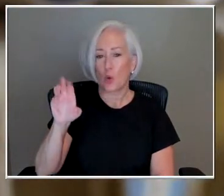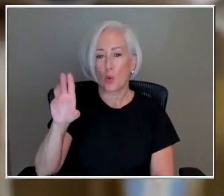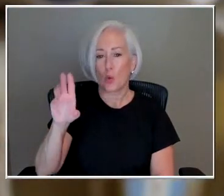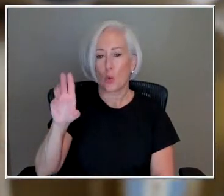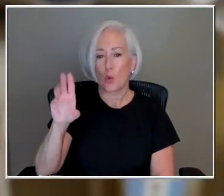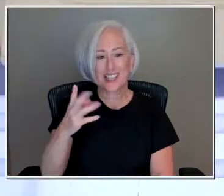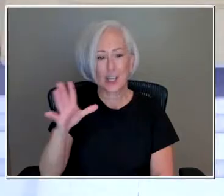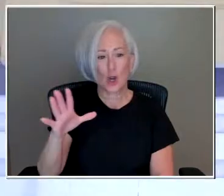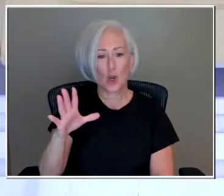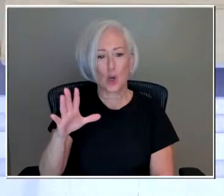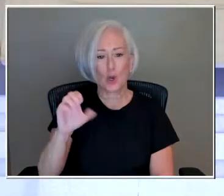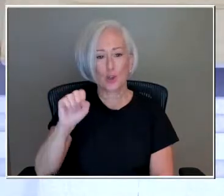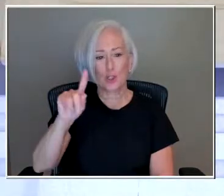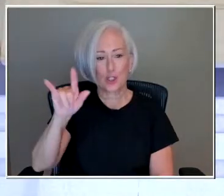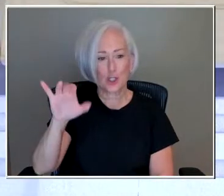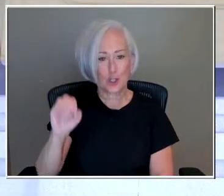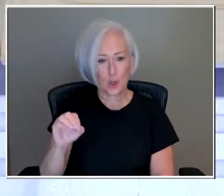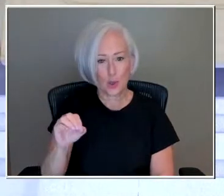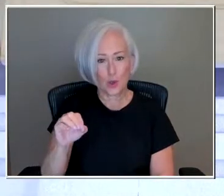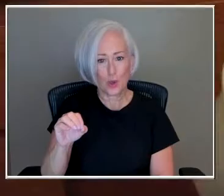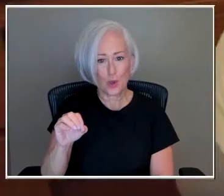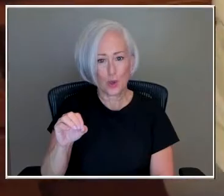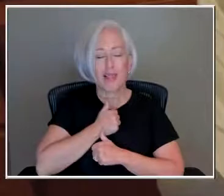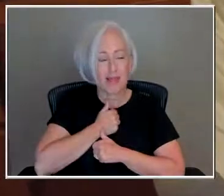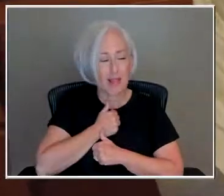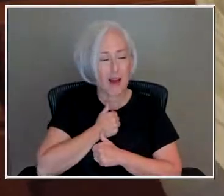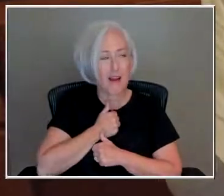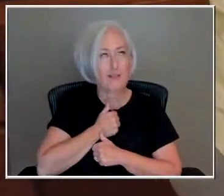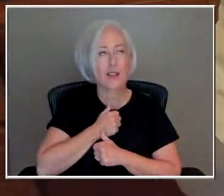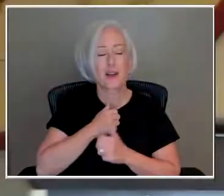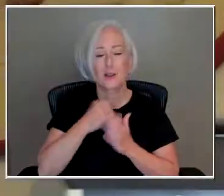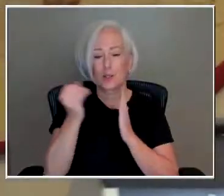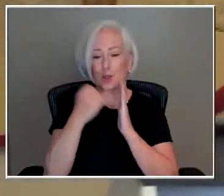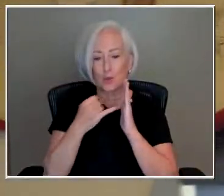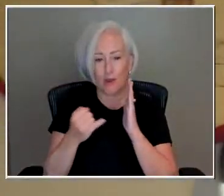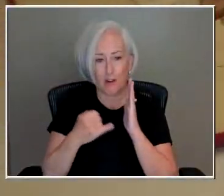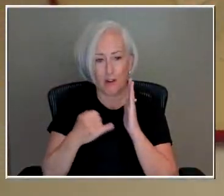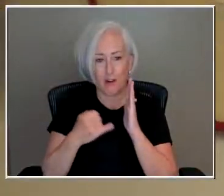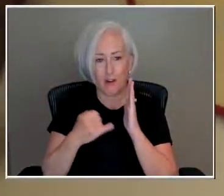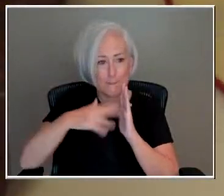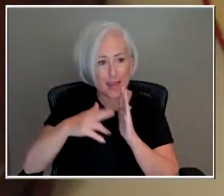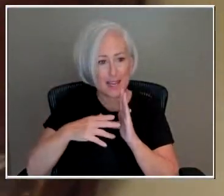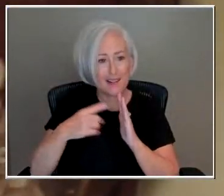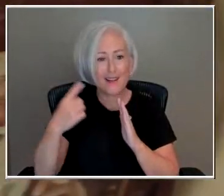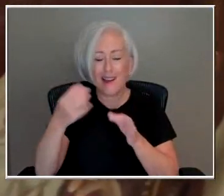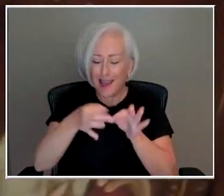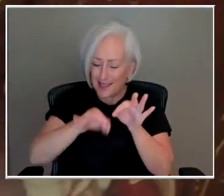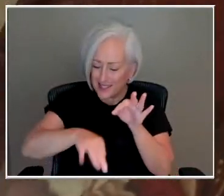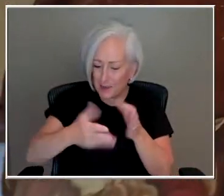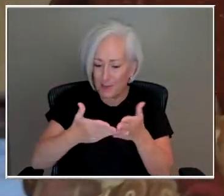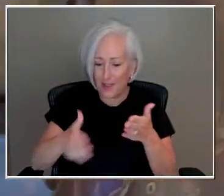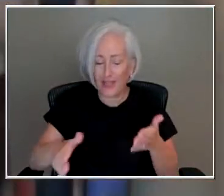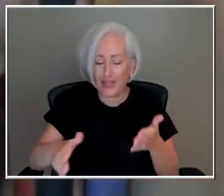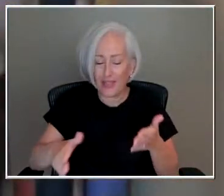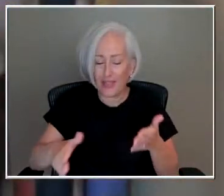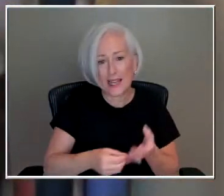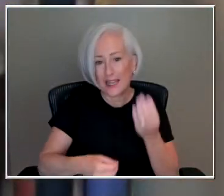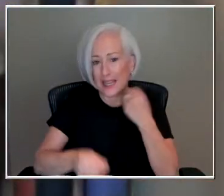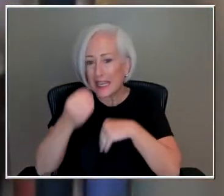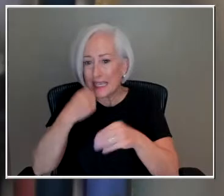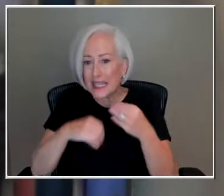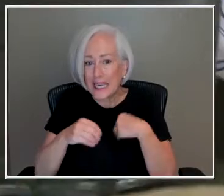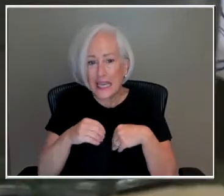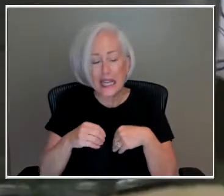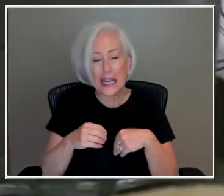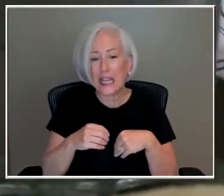it impossible for her, Dr. Chang, just to do, like you said, the simple things. We're talking writing, eating, and in her case, something she loved, which was painting. Her